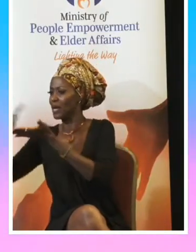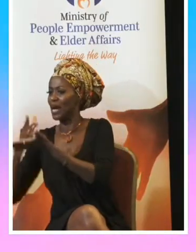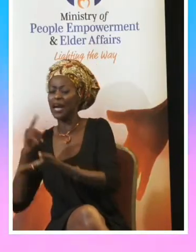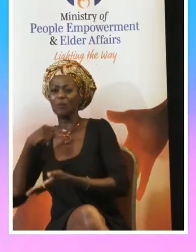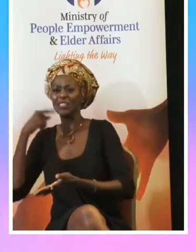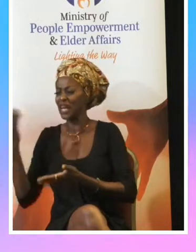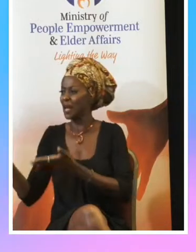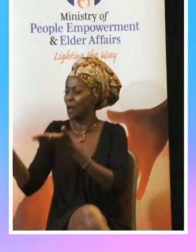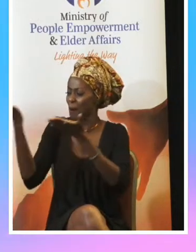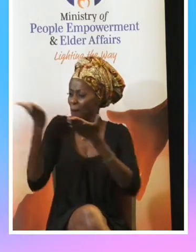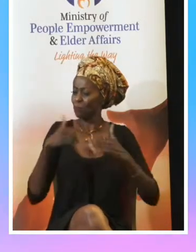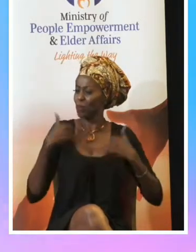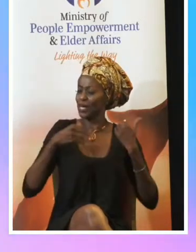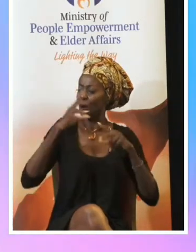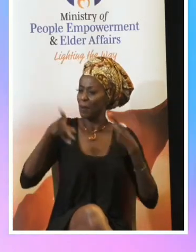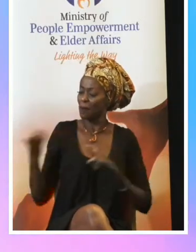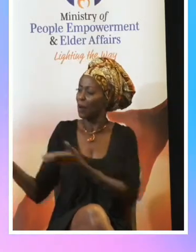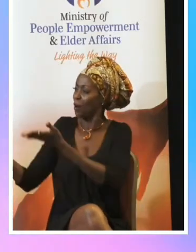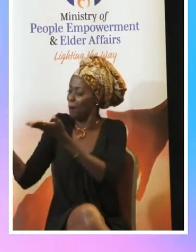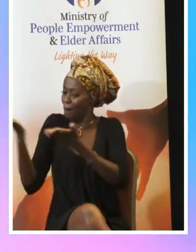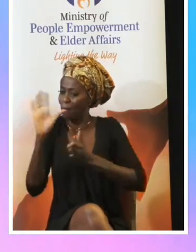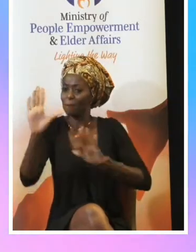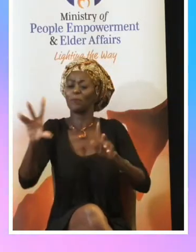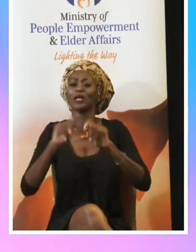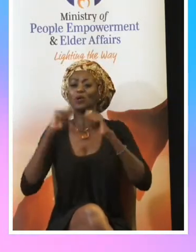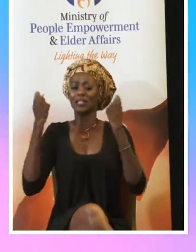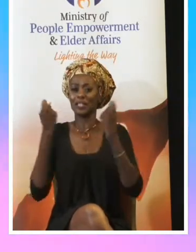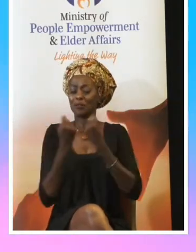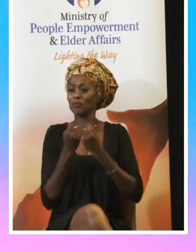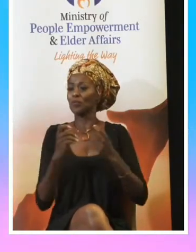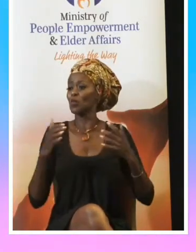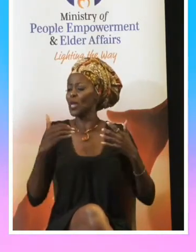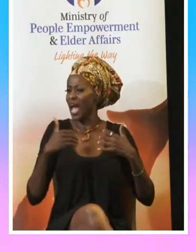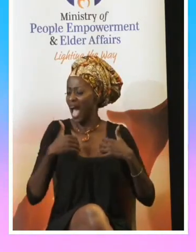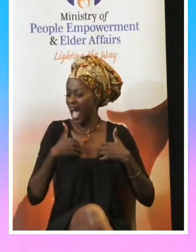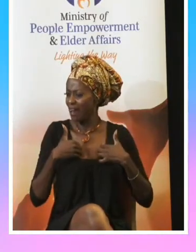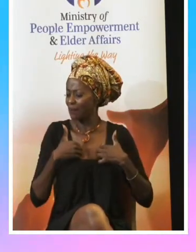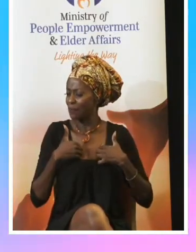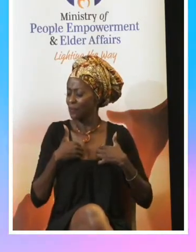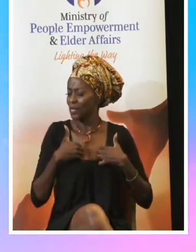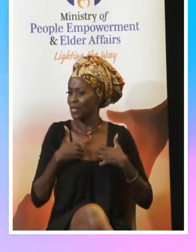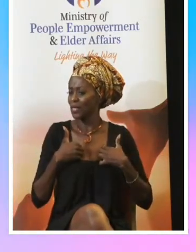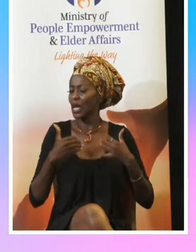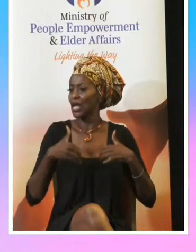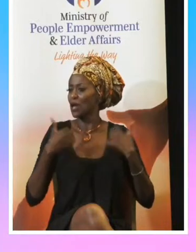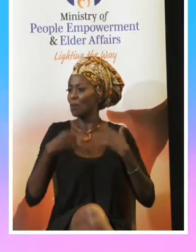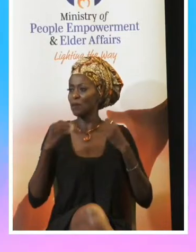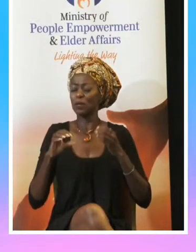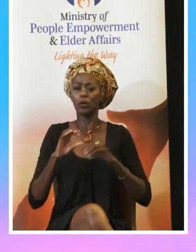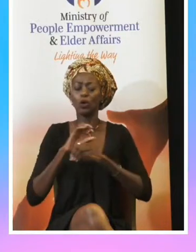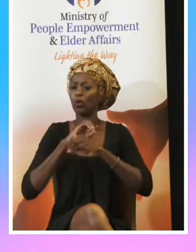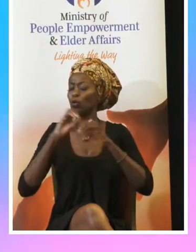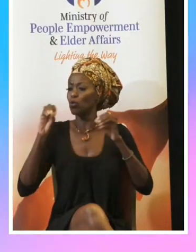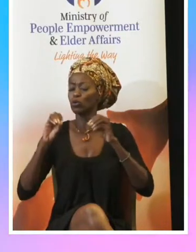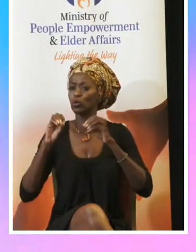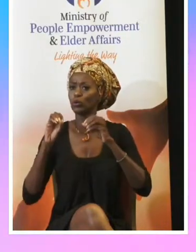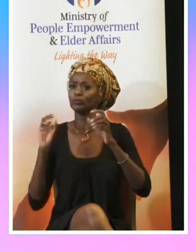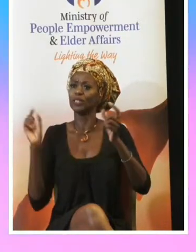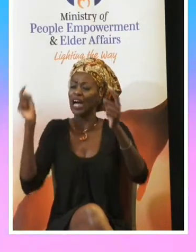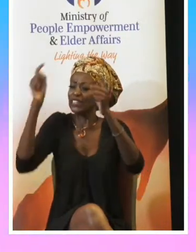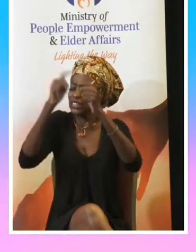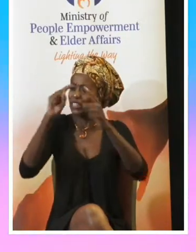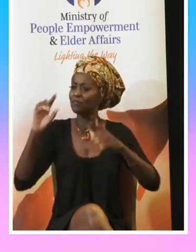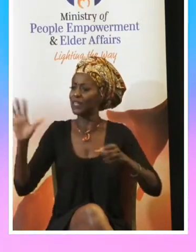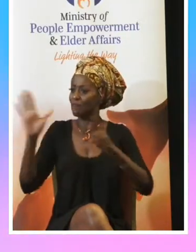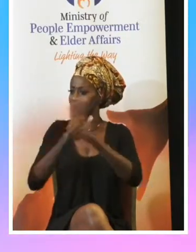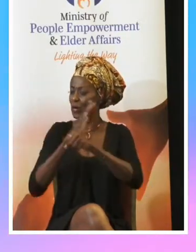your young people, because we have able-bodied young people that don't reach their potential, but maybe they're seeing someone who has a